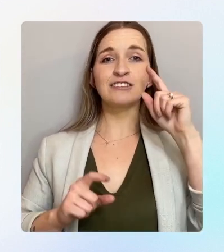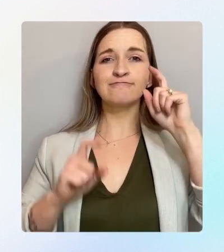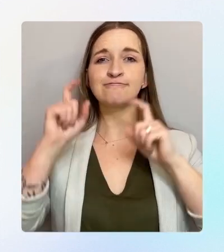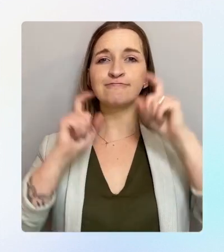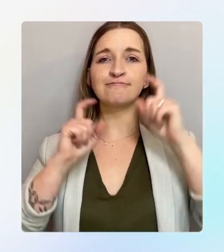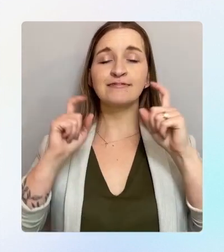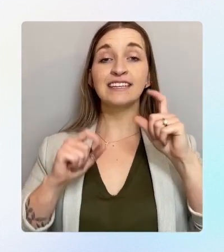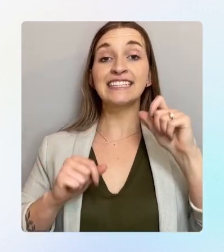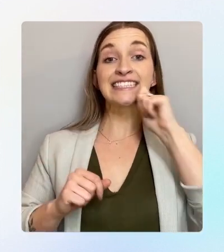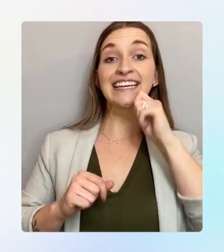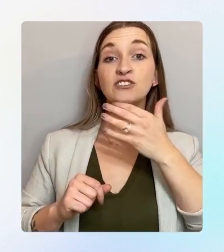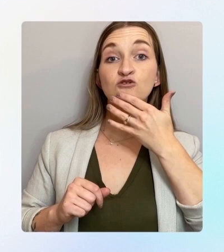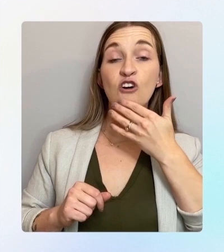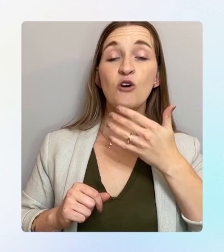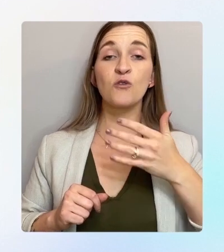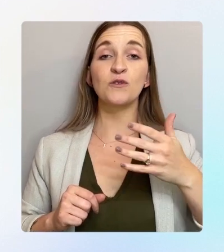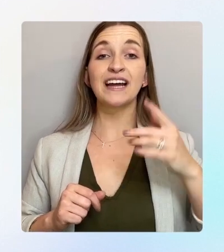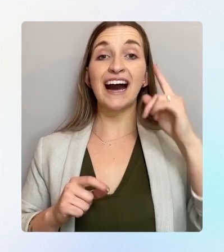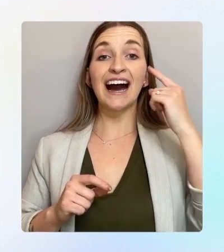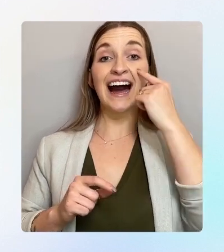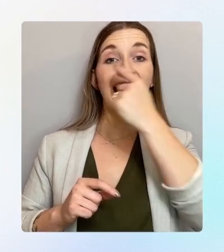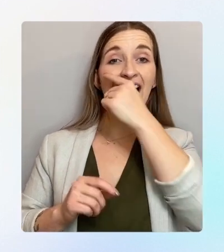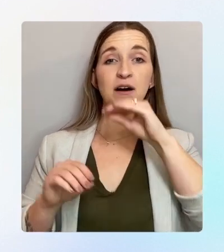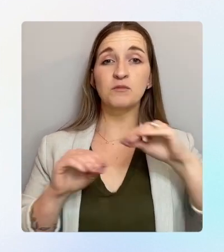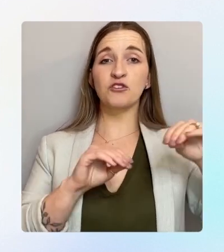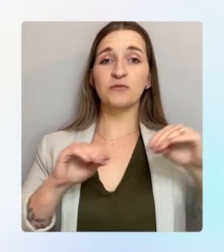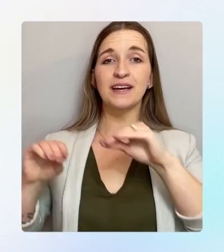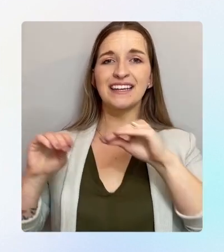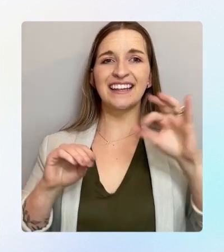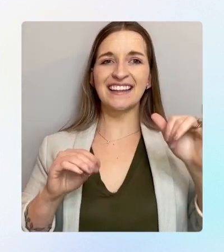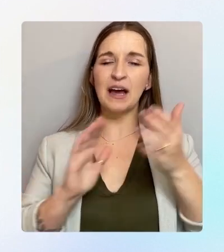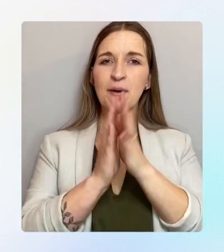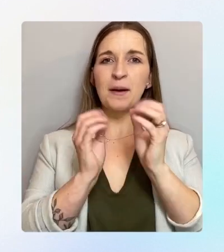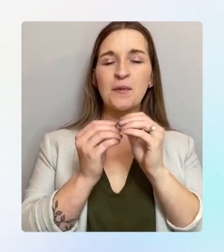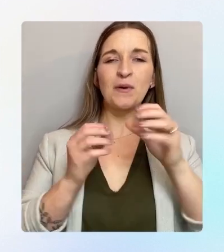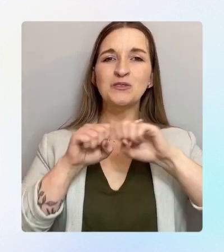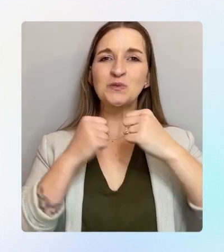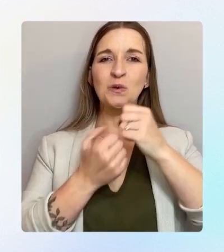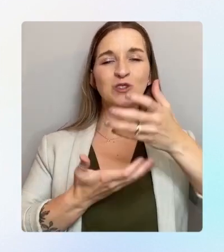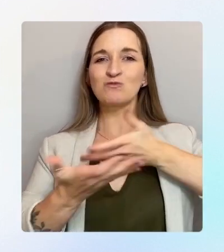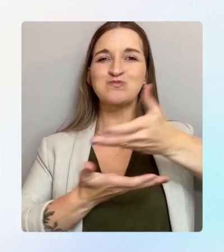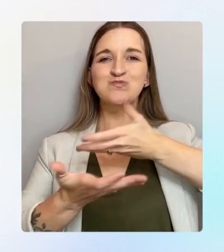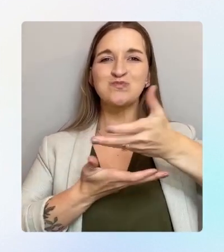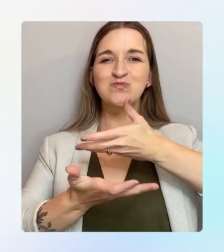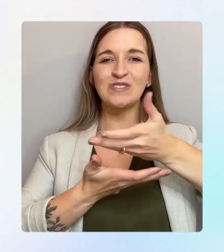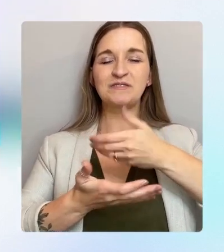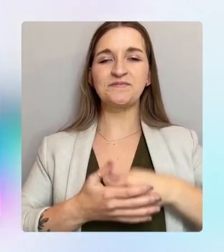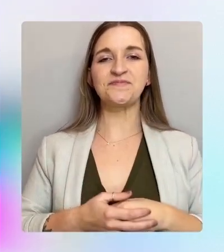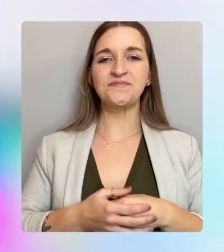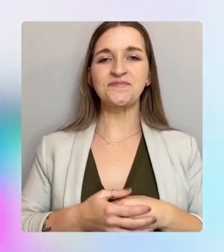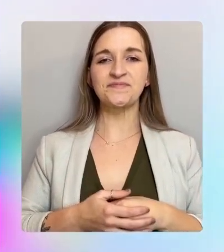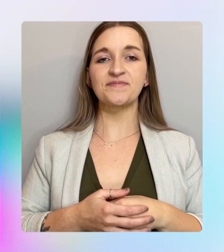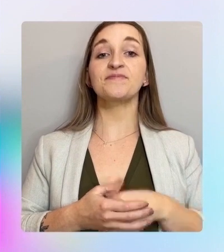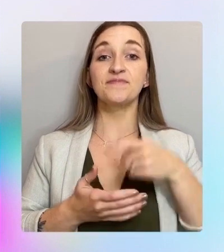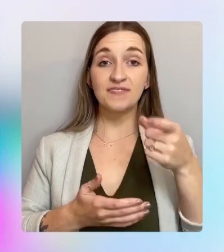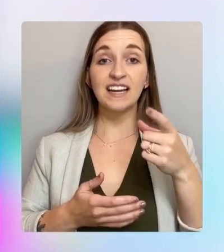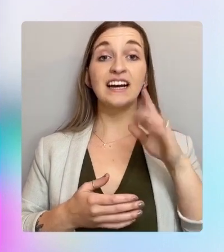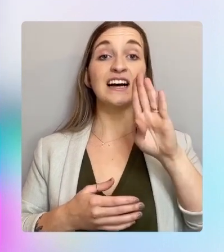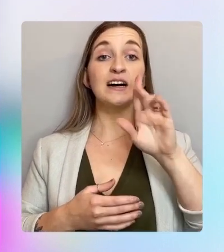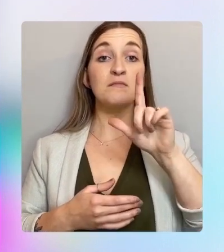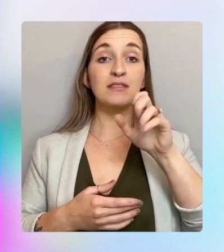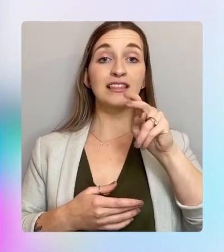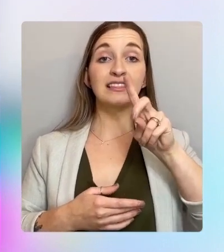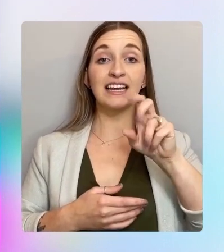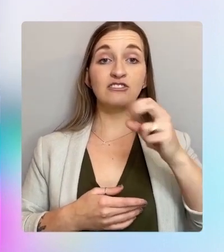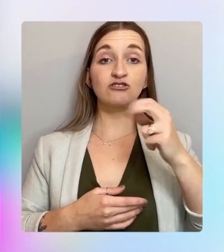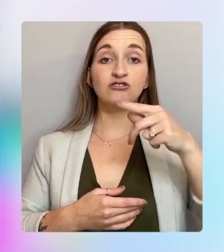As you can see, the facial movements, skin tones, and eye movements are used to make her socially engaging. In addition to the